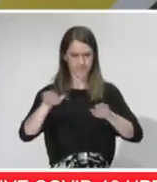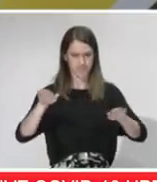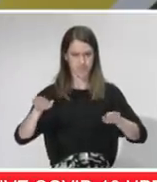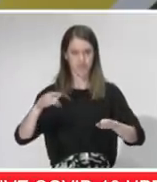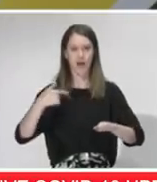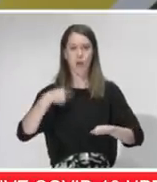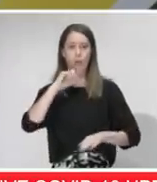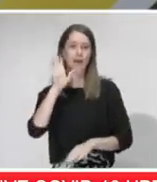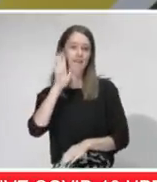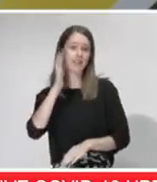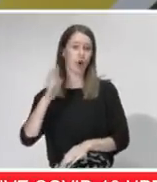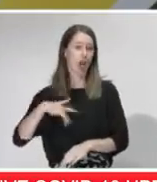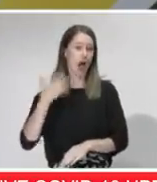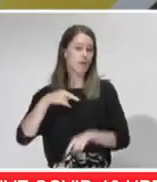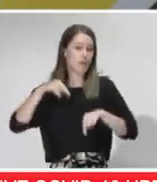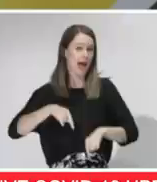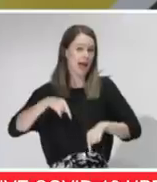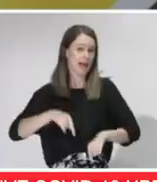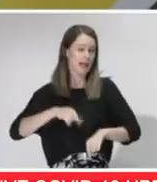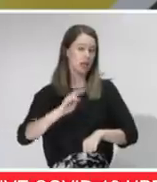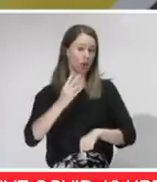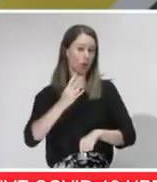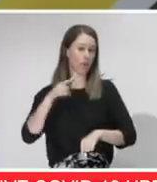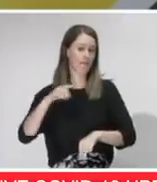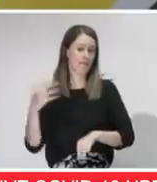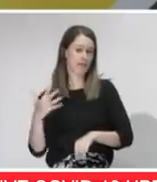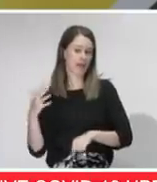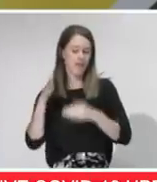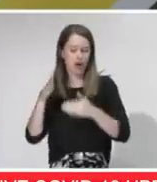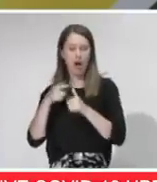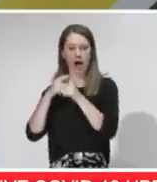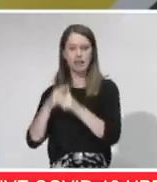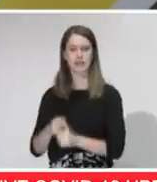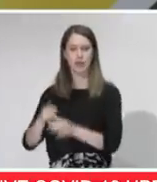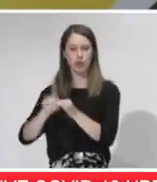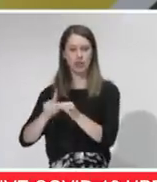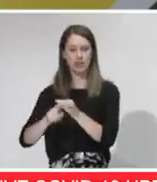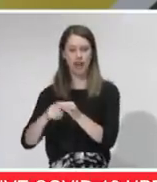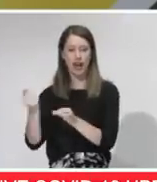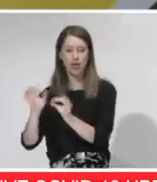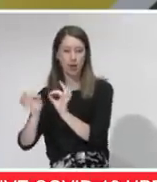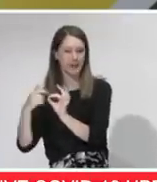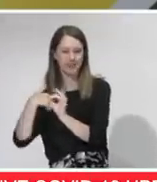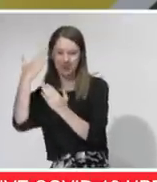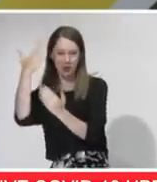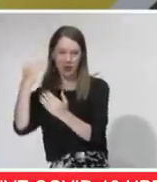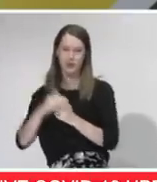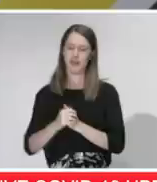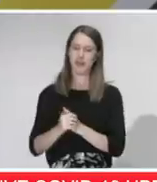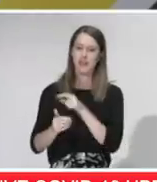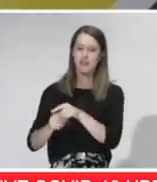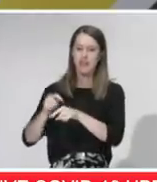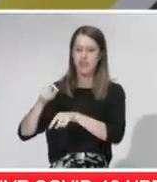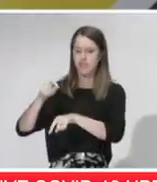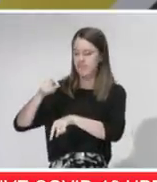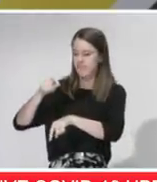be doing a Facebook Live session today at 2:15 with a focus on answering as many questions as I can within the time allowed that New